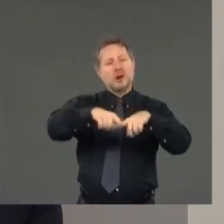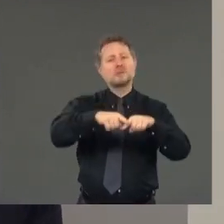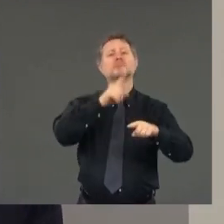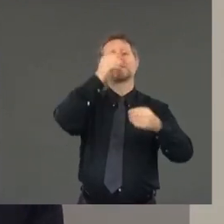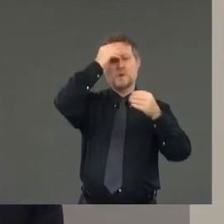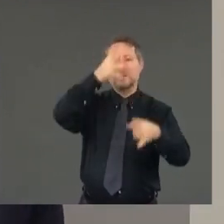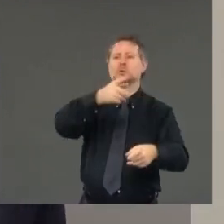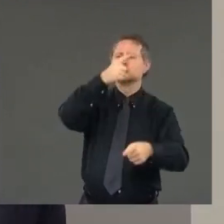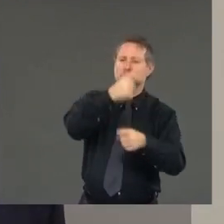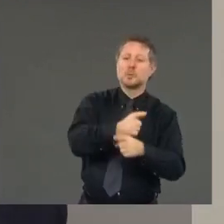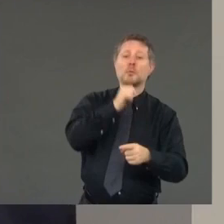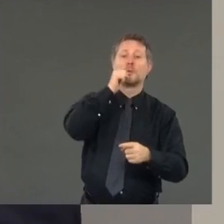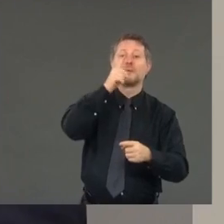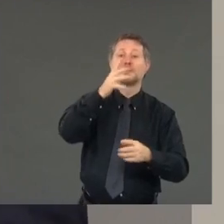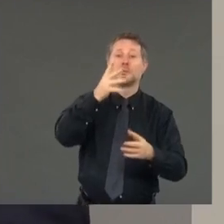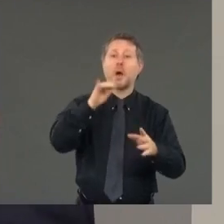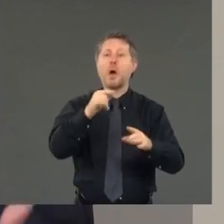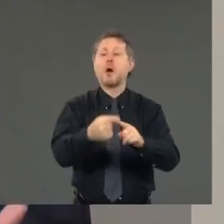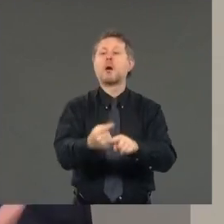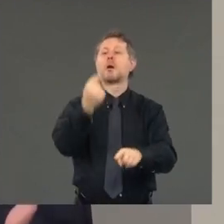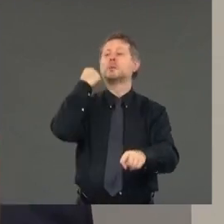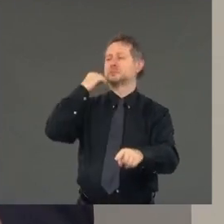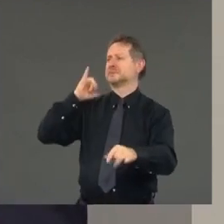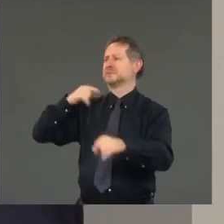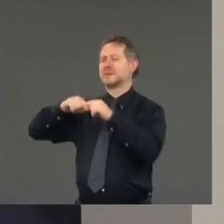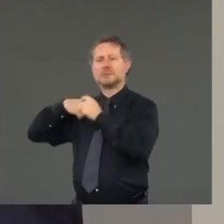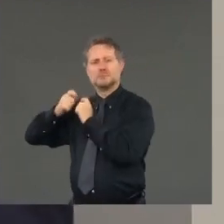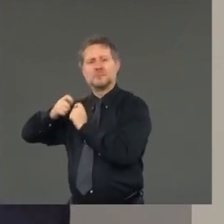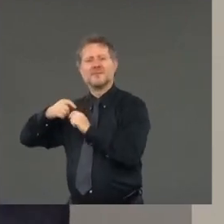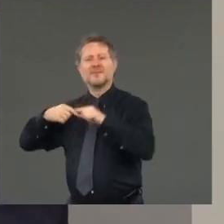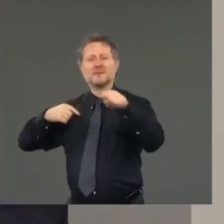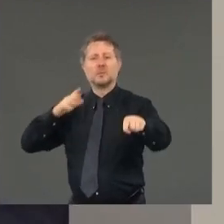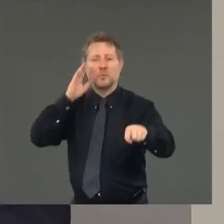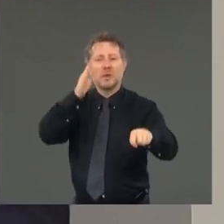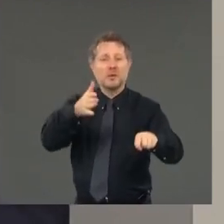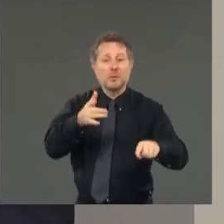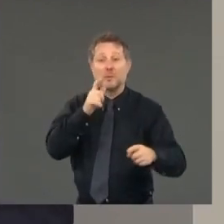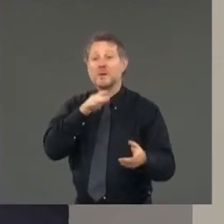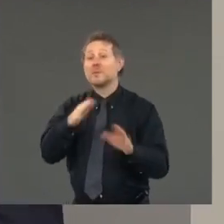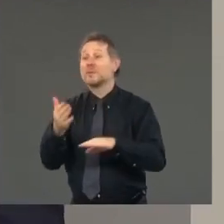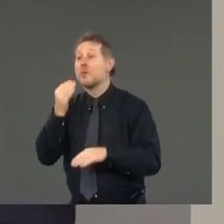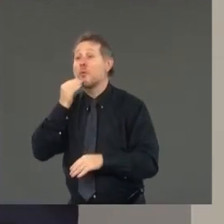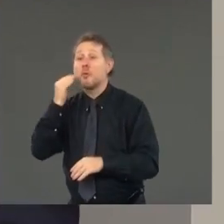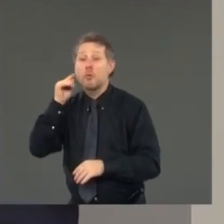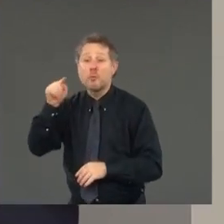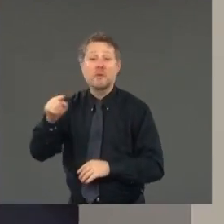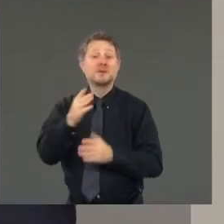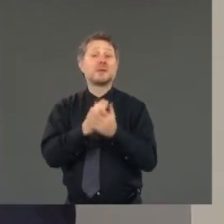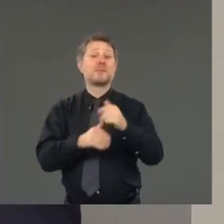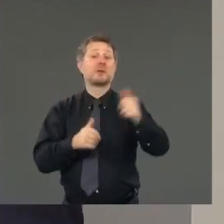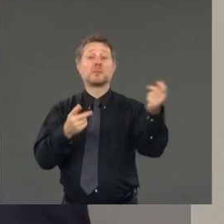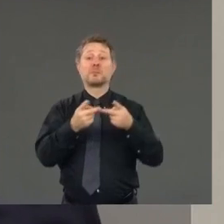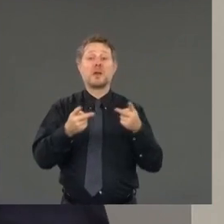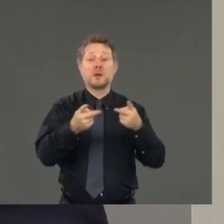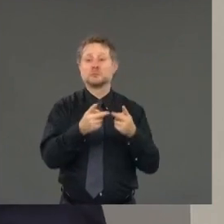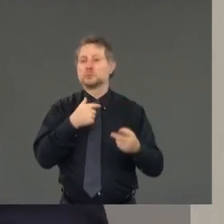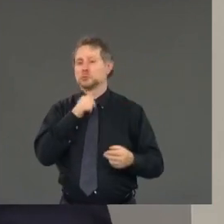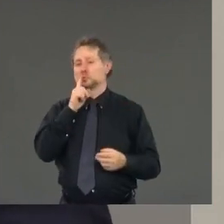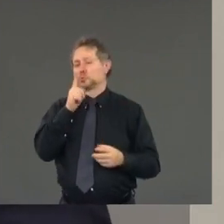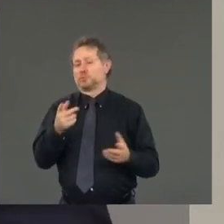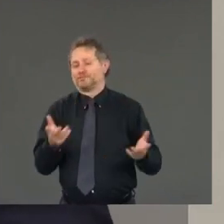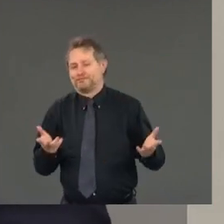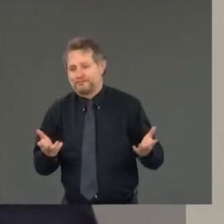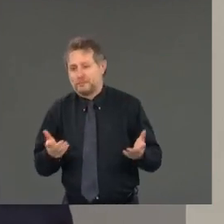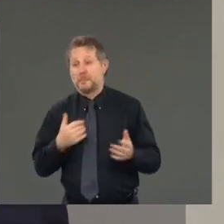as the governor has said in the past, because there's probably under-reporting. There's people in homes and other places. But right now we're monitoring the hospital deaths being reported from the